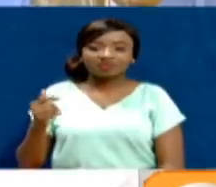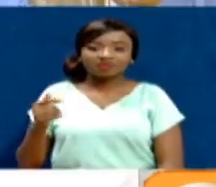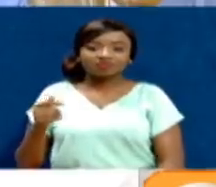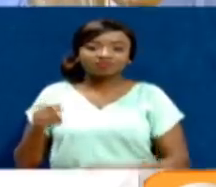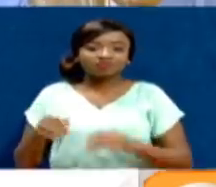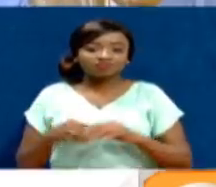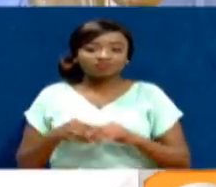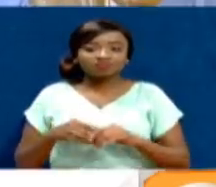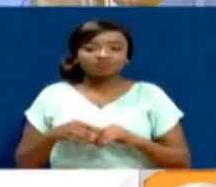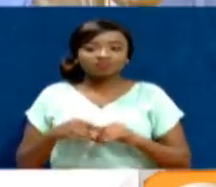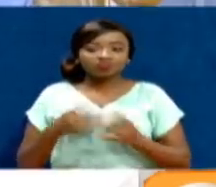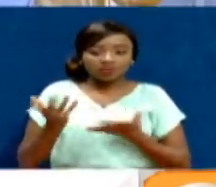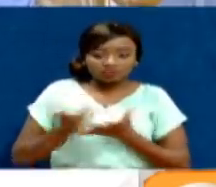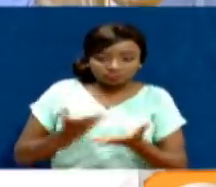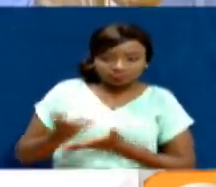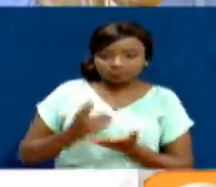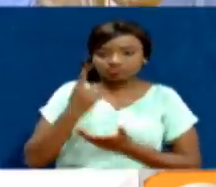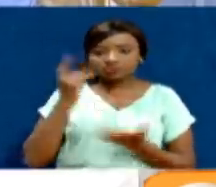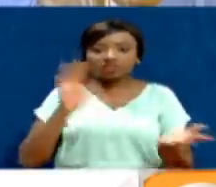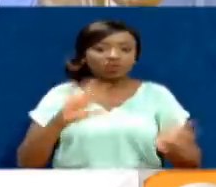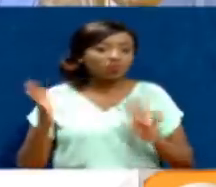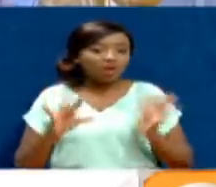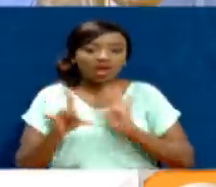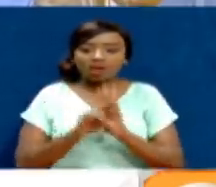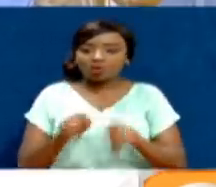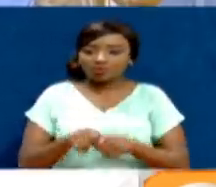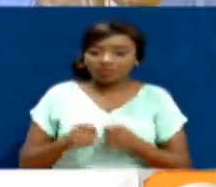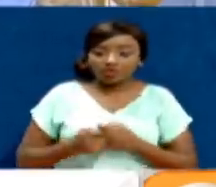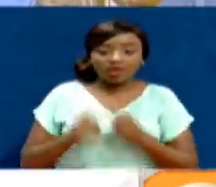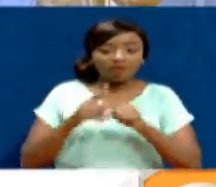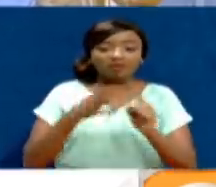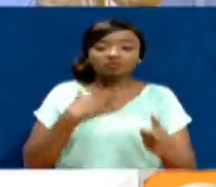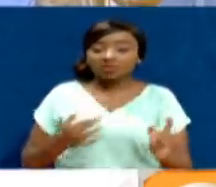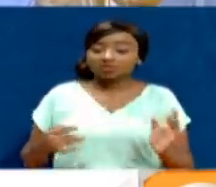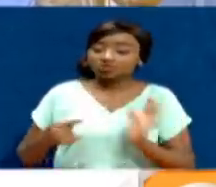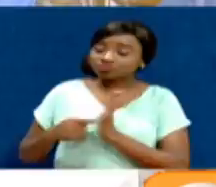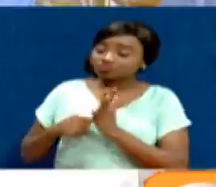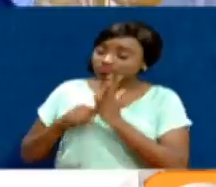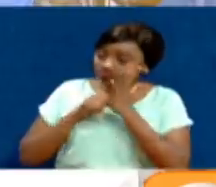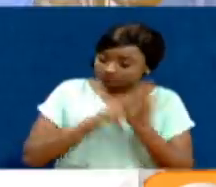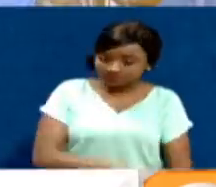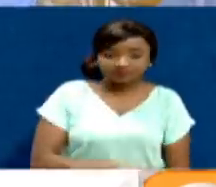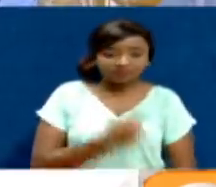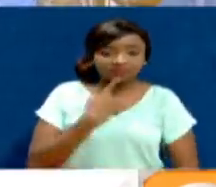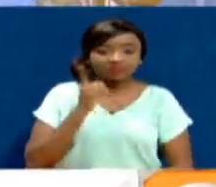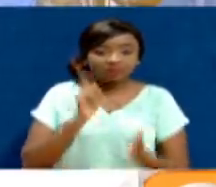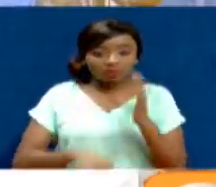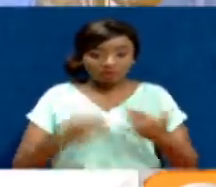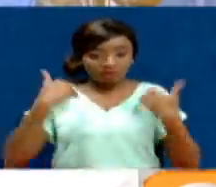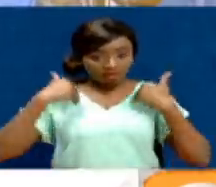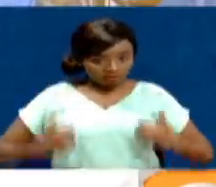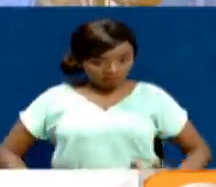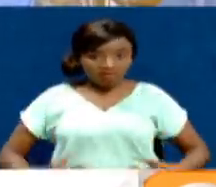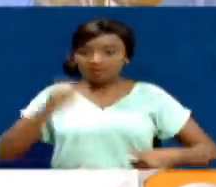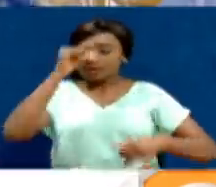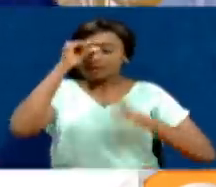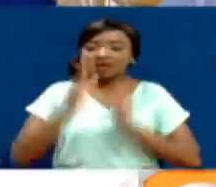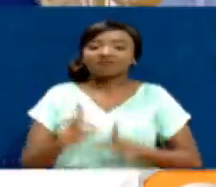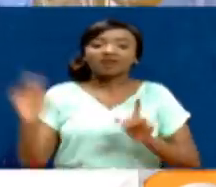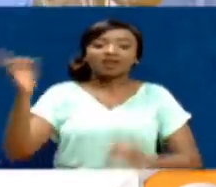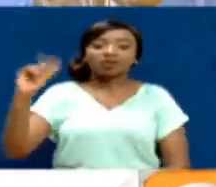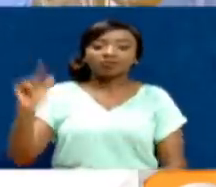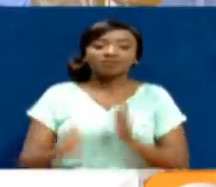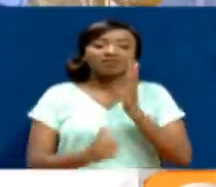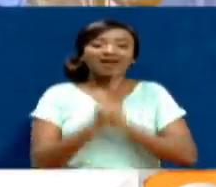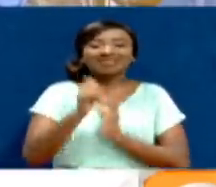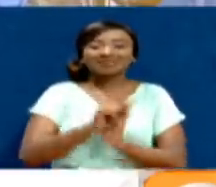Solicitor General, tunajaribu kurekebisha mahali sheria imevunjwa. And I want to repeat myself, Jeff. Mimi bado ni governor wa Nairobi. And